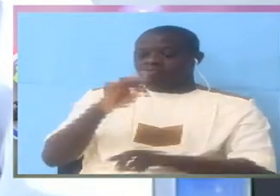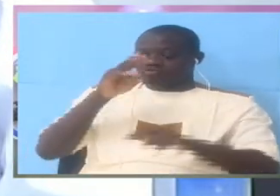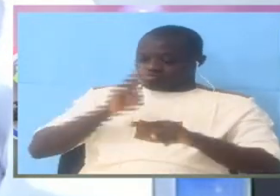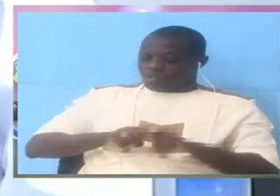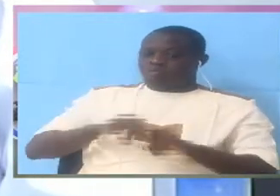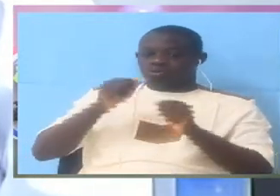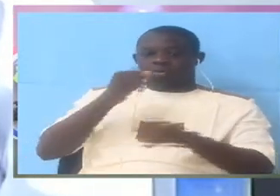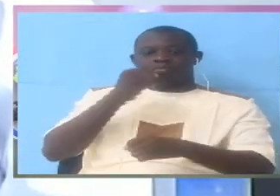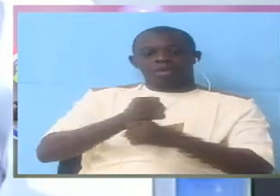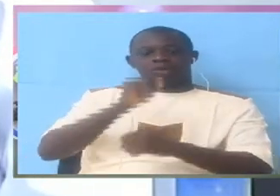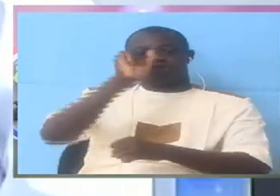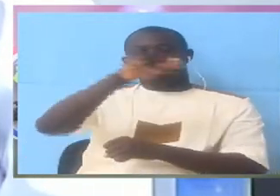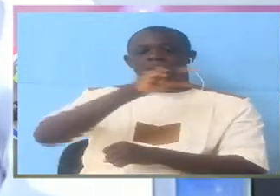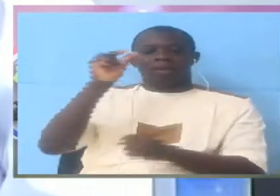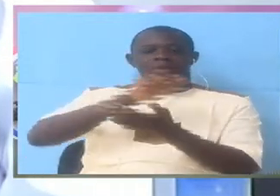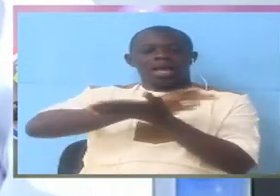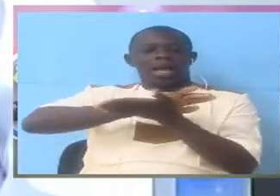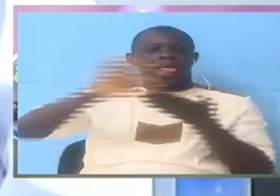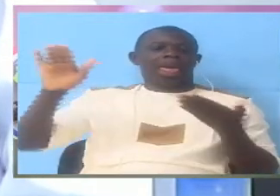came, you will clear yourself.